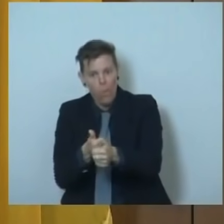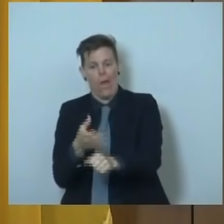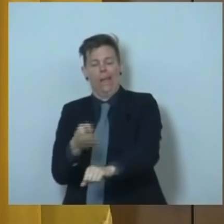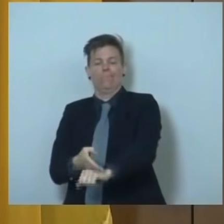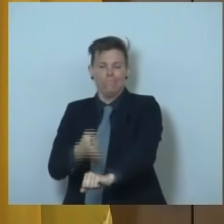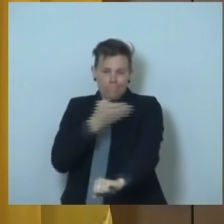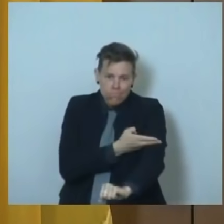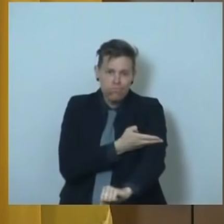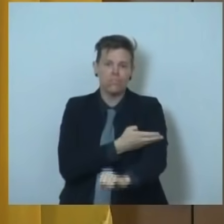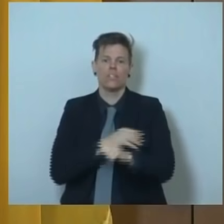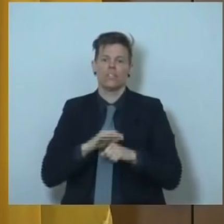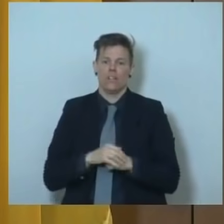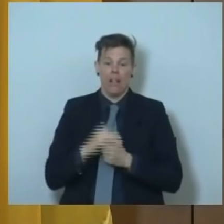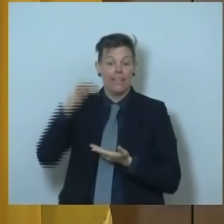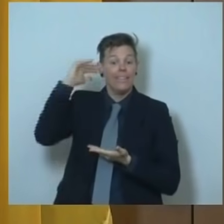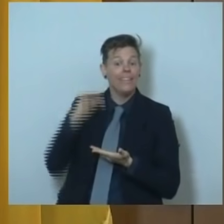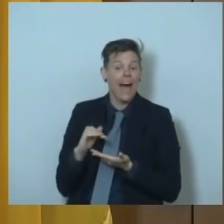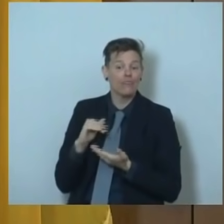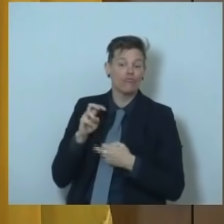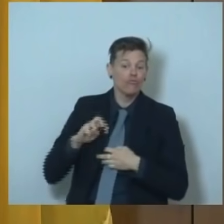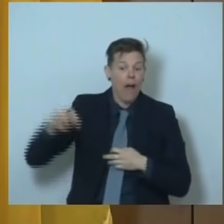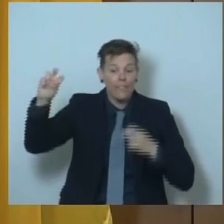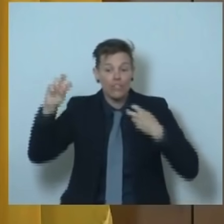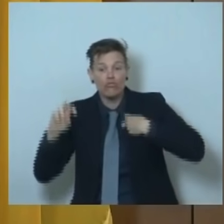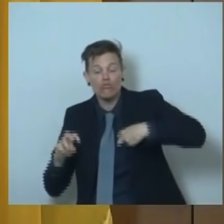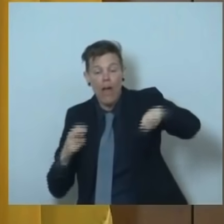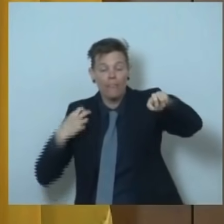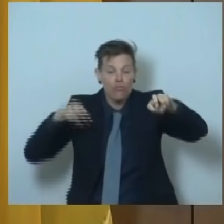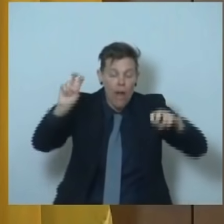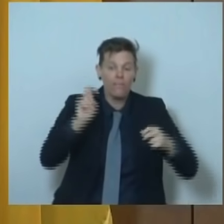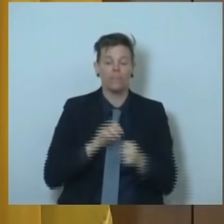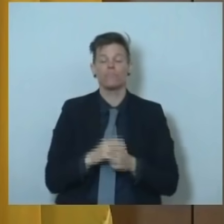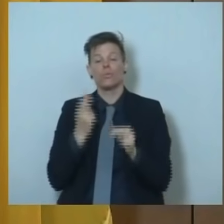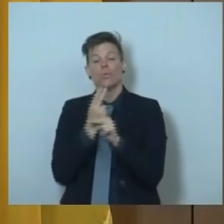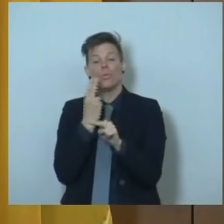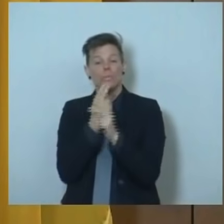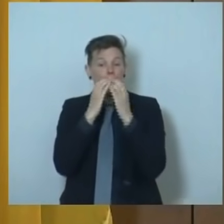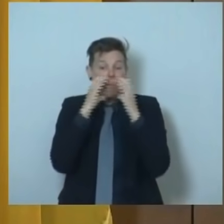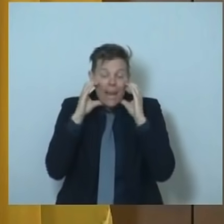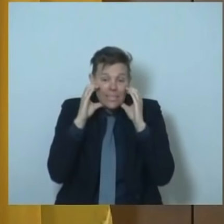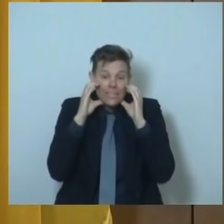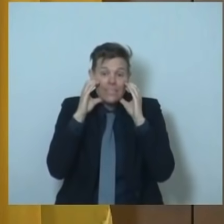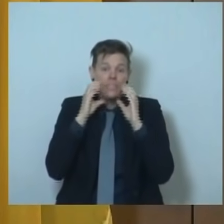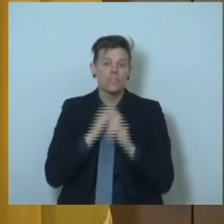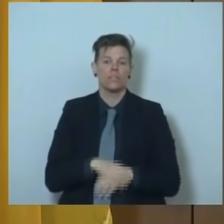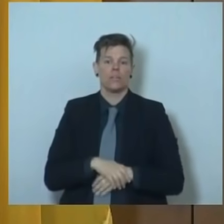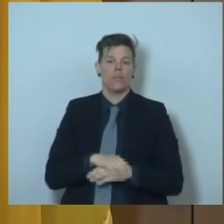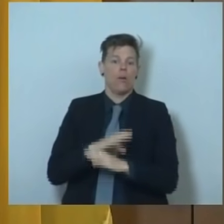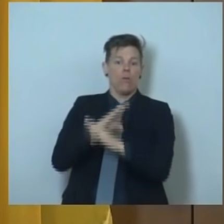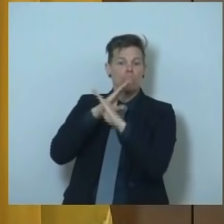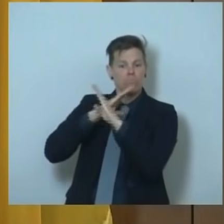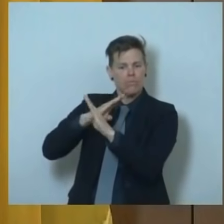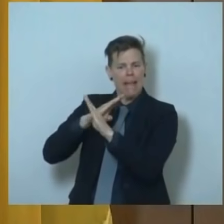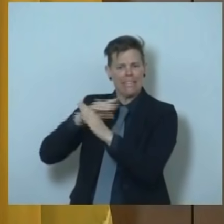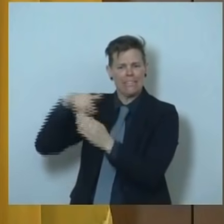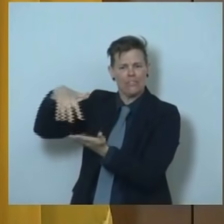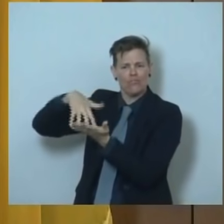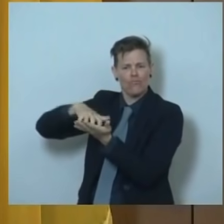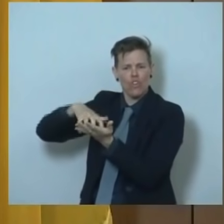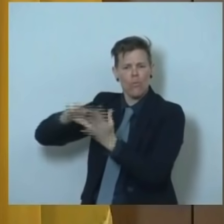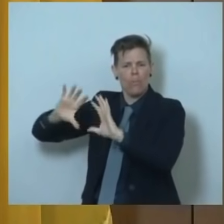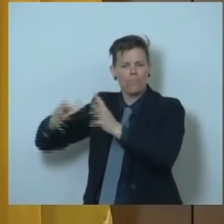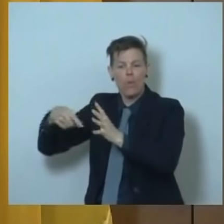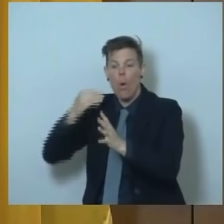masks, lead by example, protect our most vulnerable populations, and help us, because